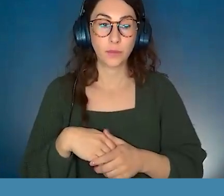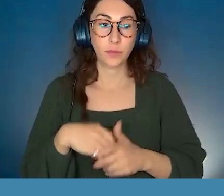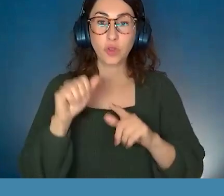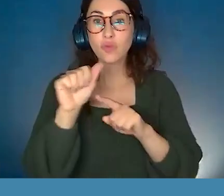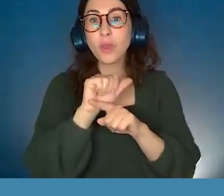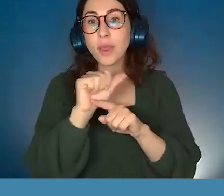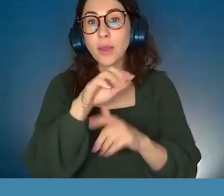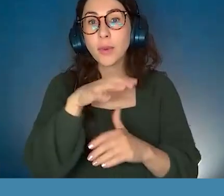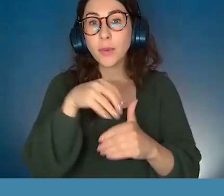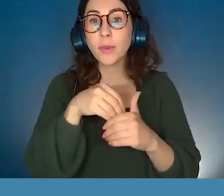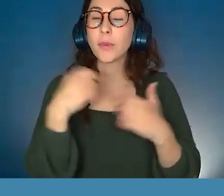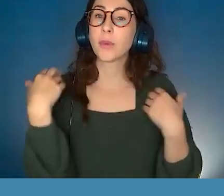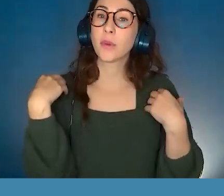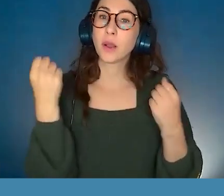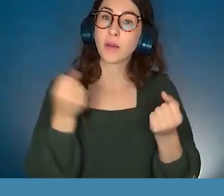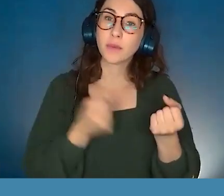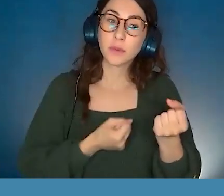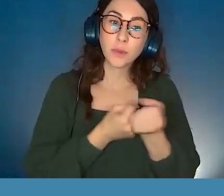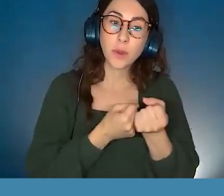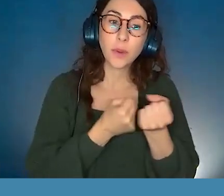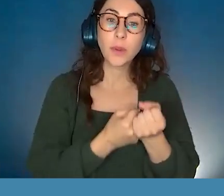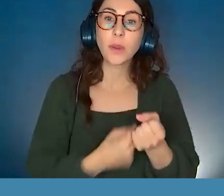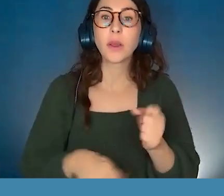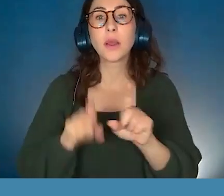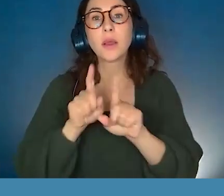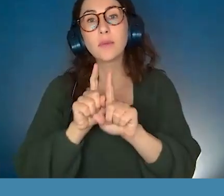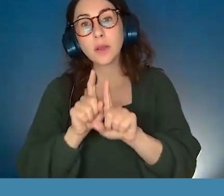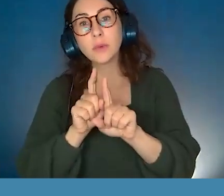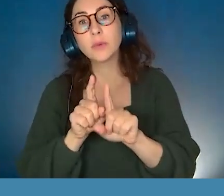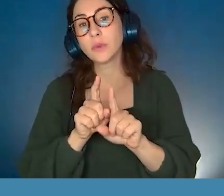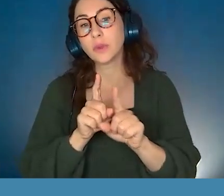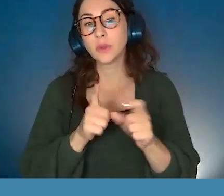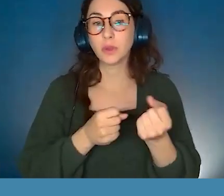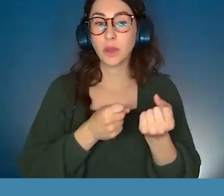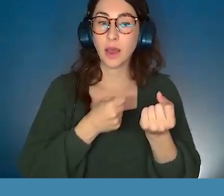things, including recovery support, mentoring, advocacy.